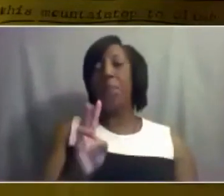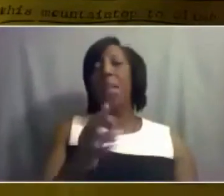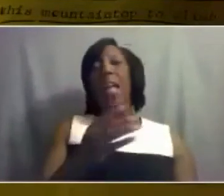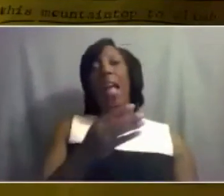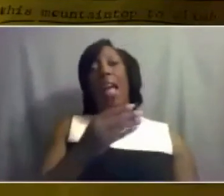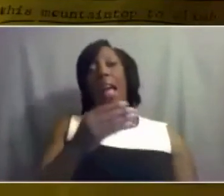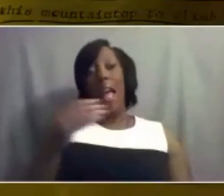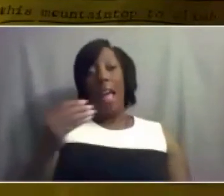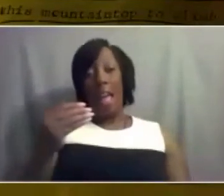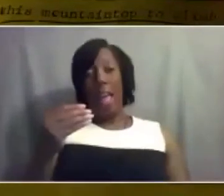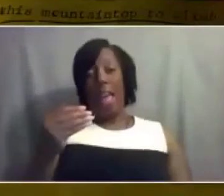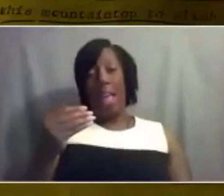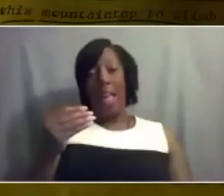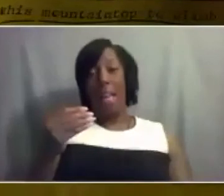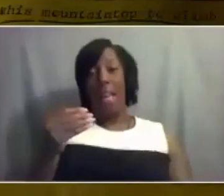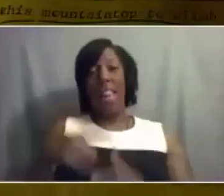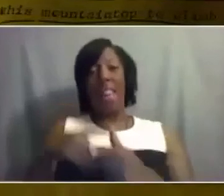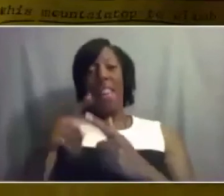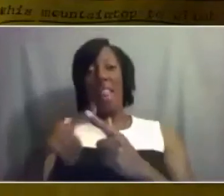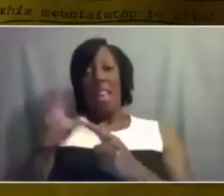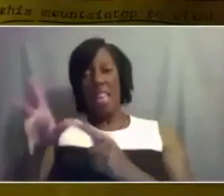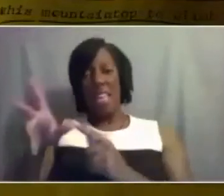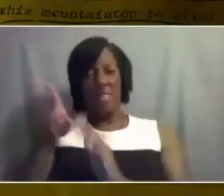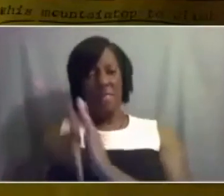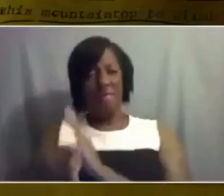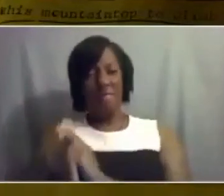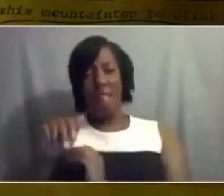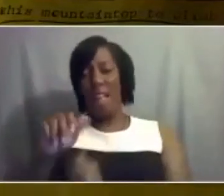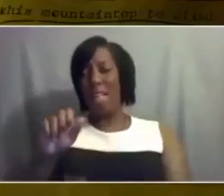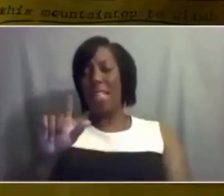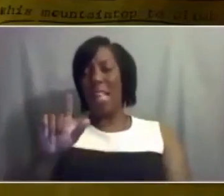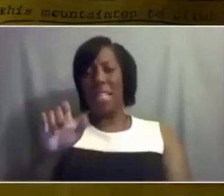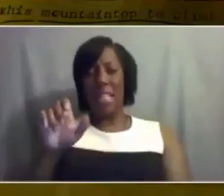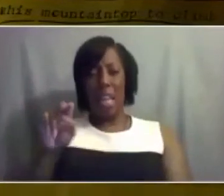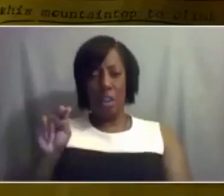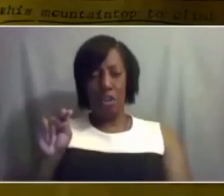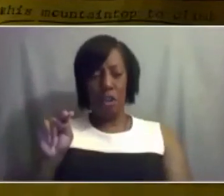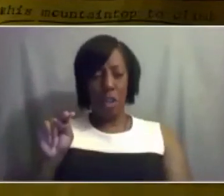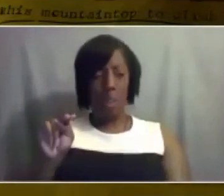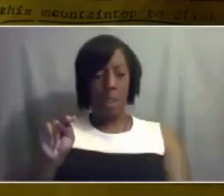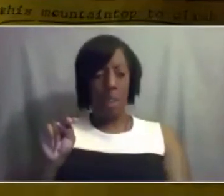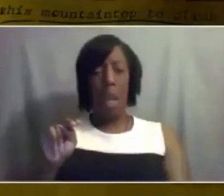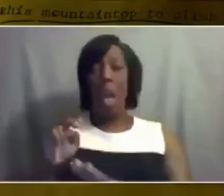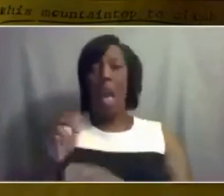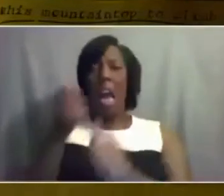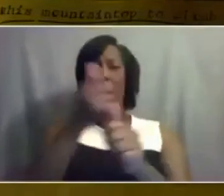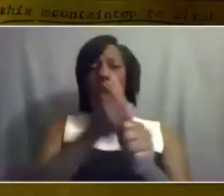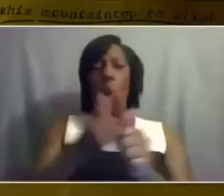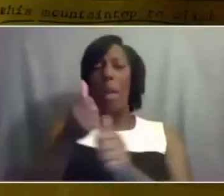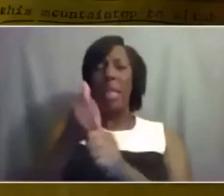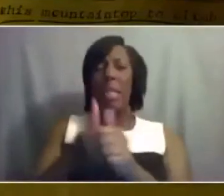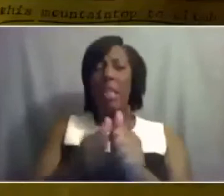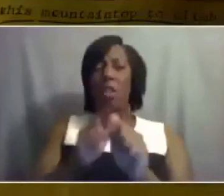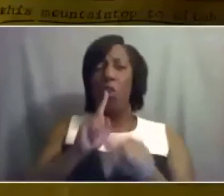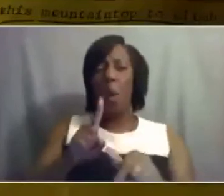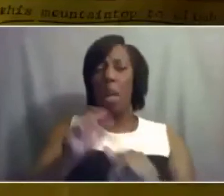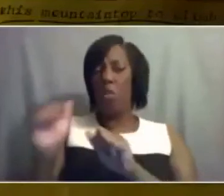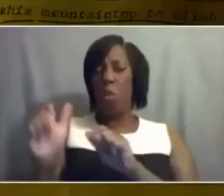that led to his assassination? I'm going to give you three questions, and I don't want each of you to answer all three. You can pick